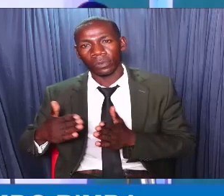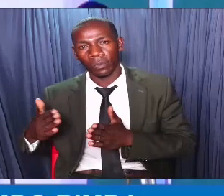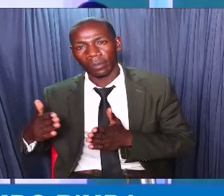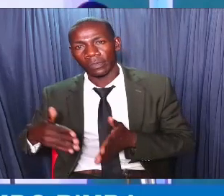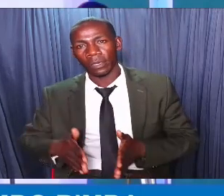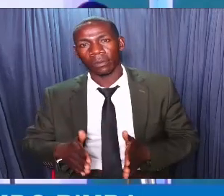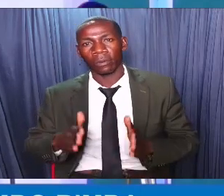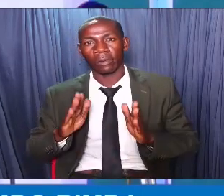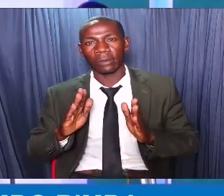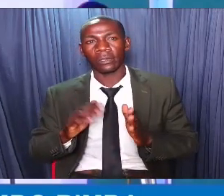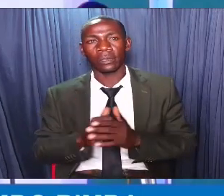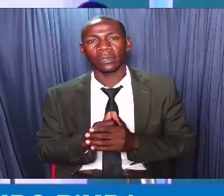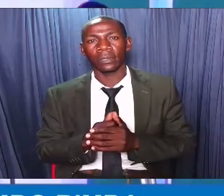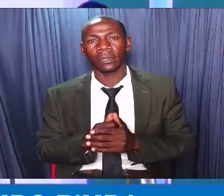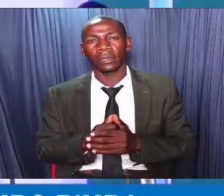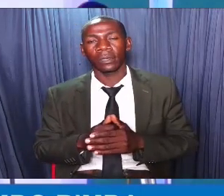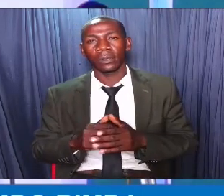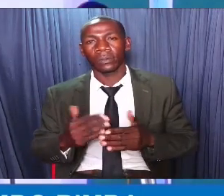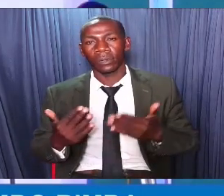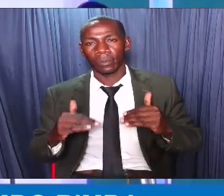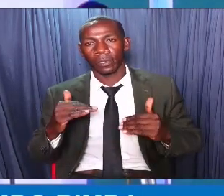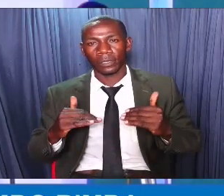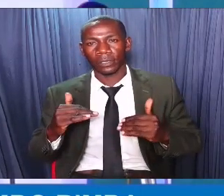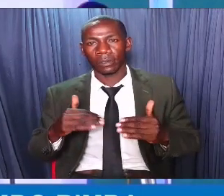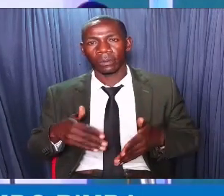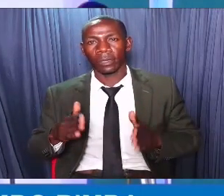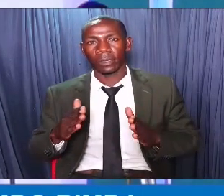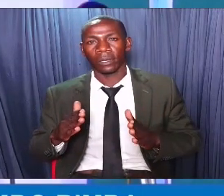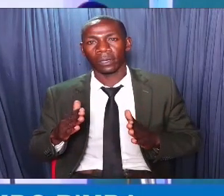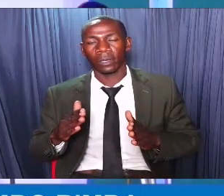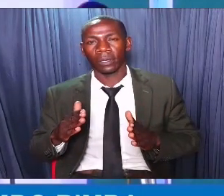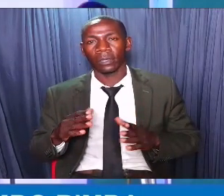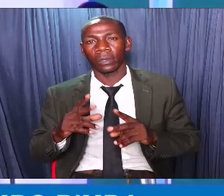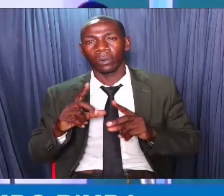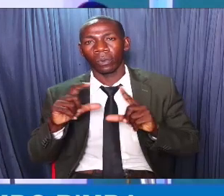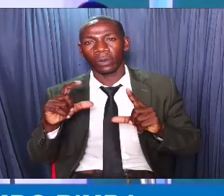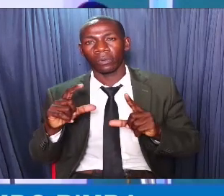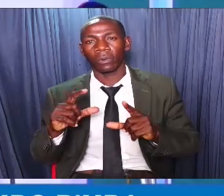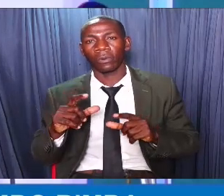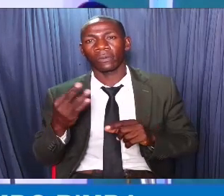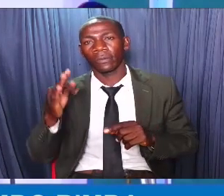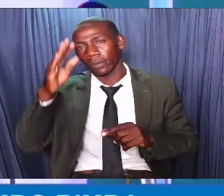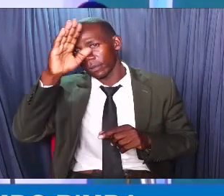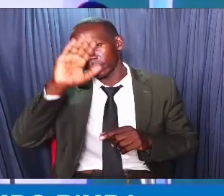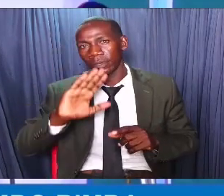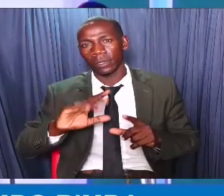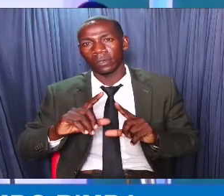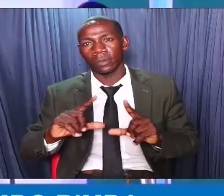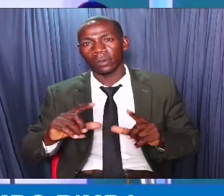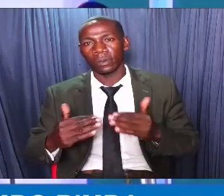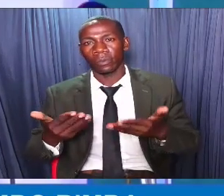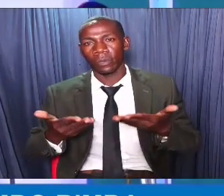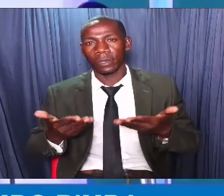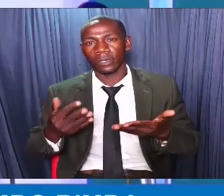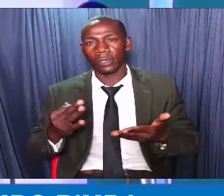zetu. 24 our strides. Na kupima hatua zetu. And measuring our strides. Kipimo neno la Mungu. The measure is the word of God. Kipimo chetu na mizani yetu